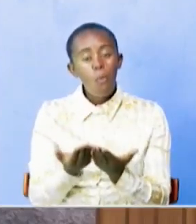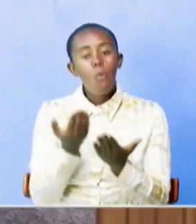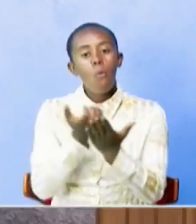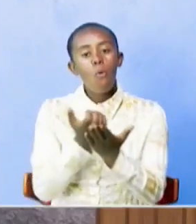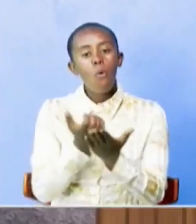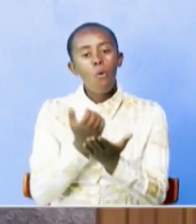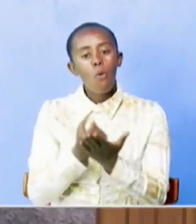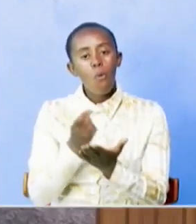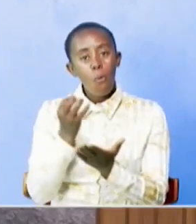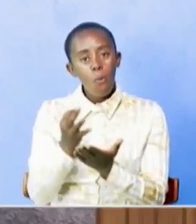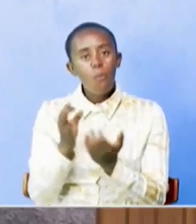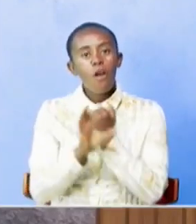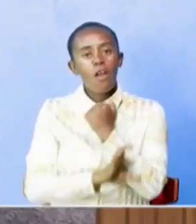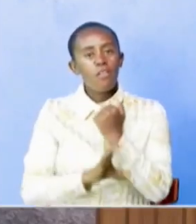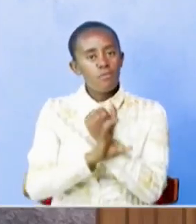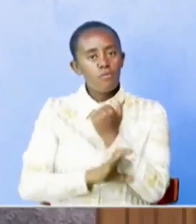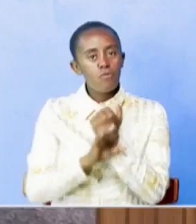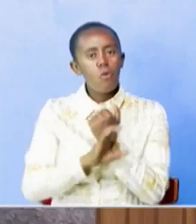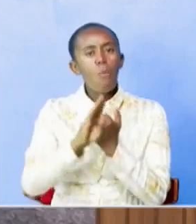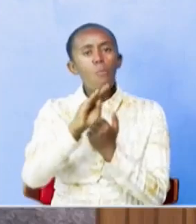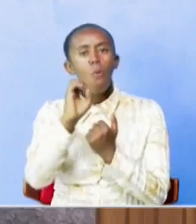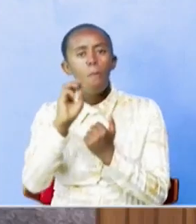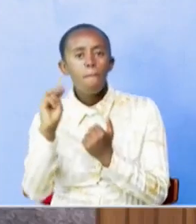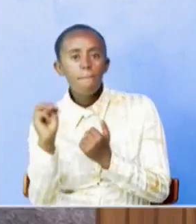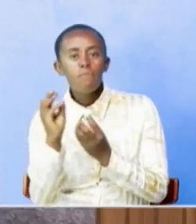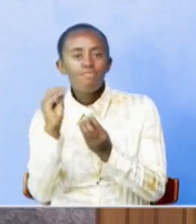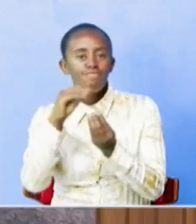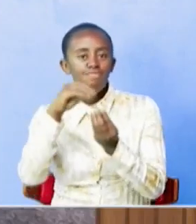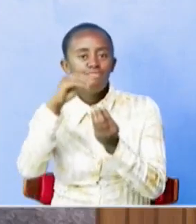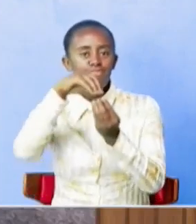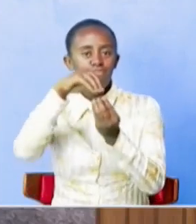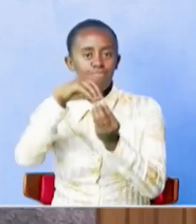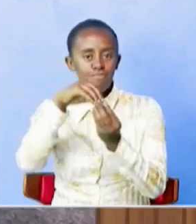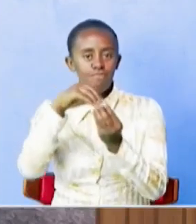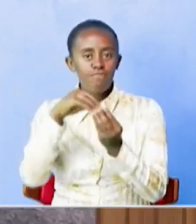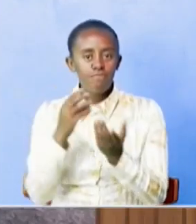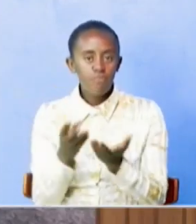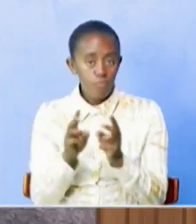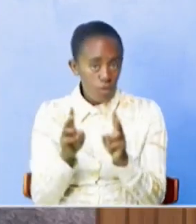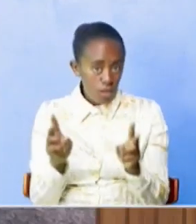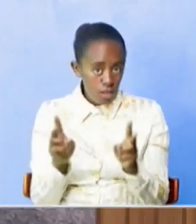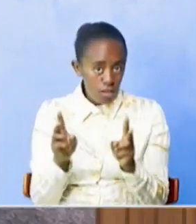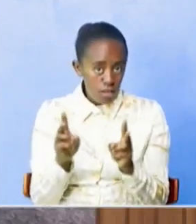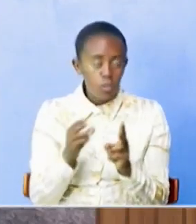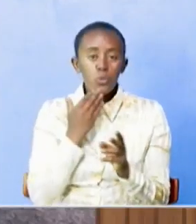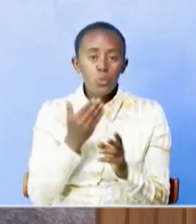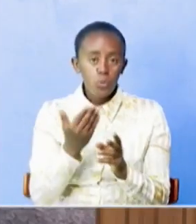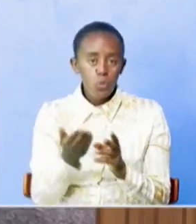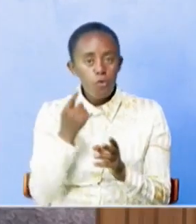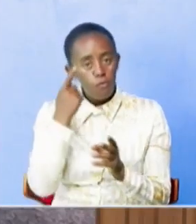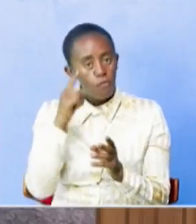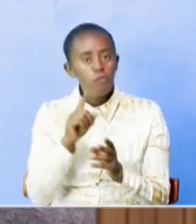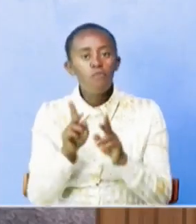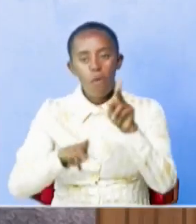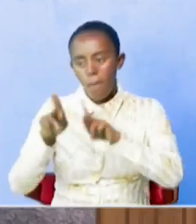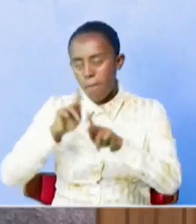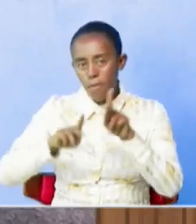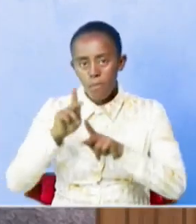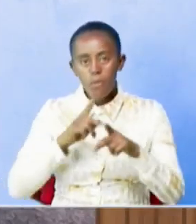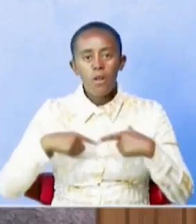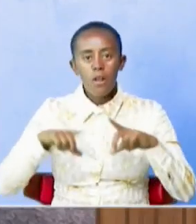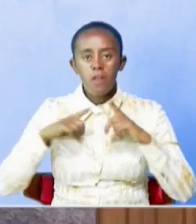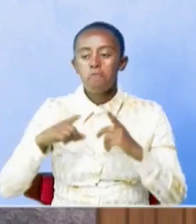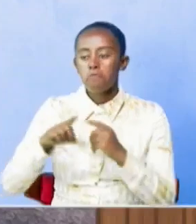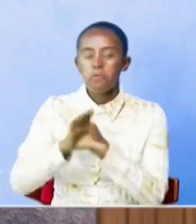economy of a country is booming and how that is very good for the people living in